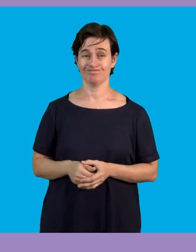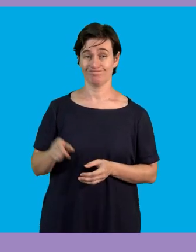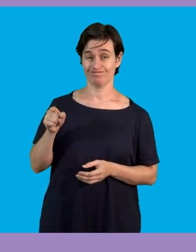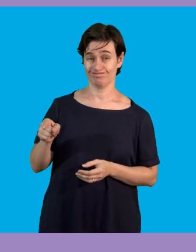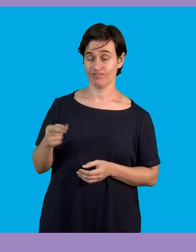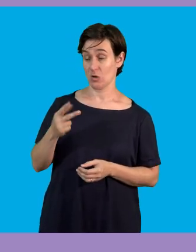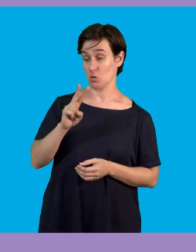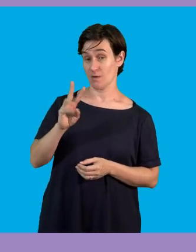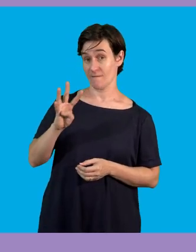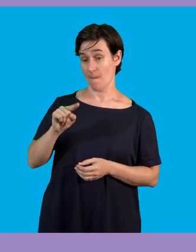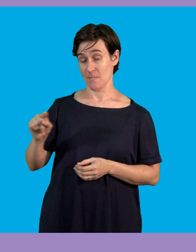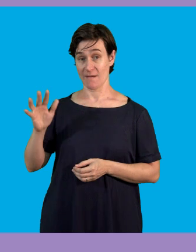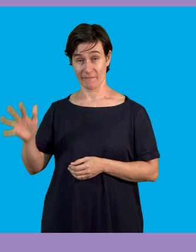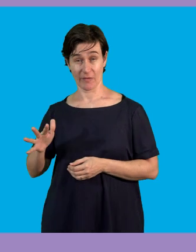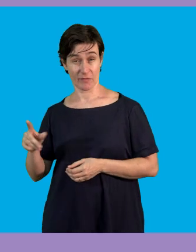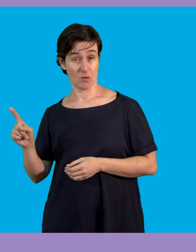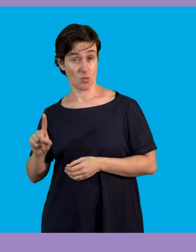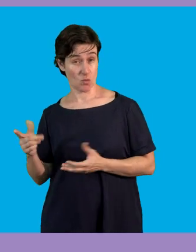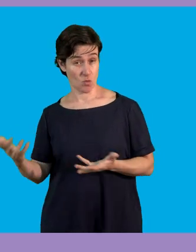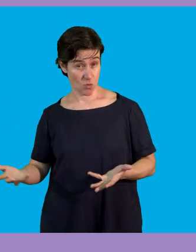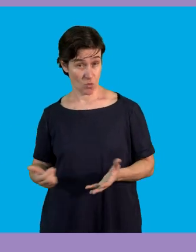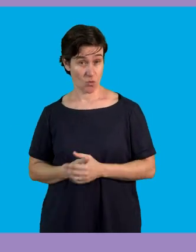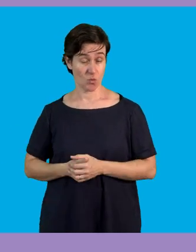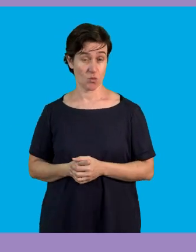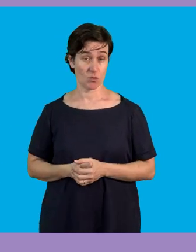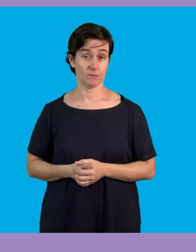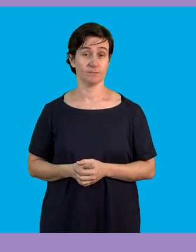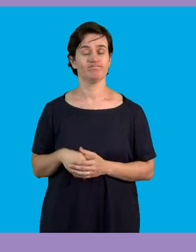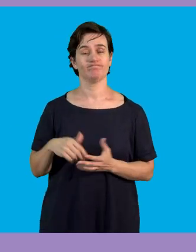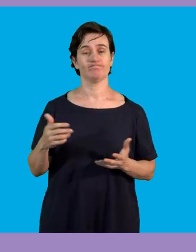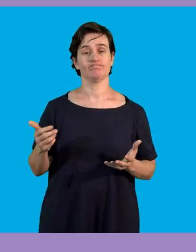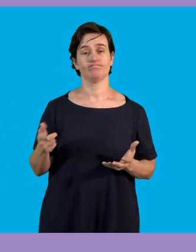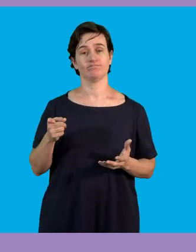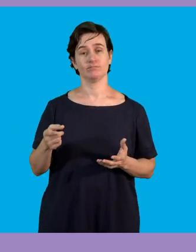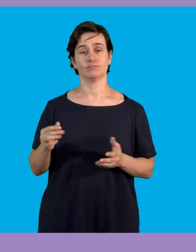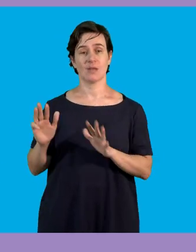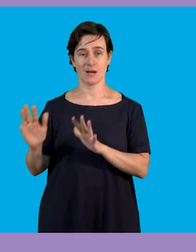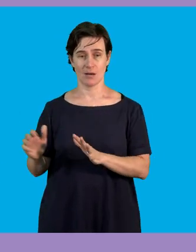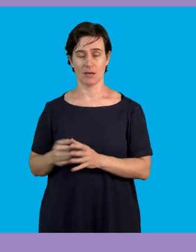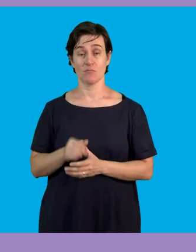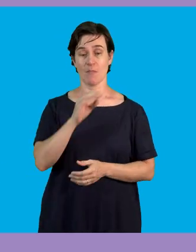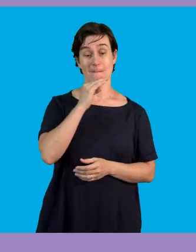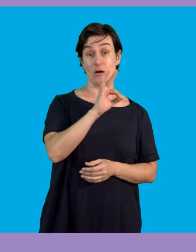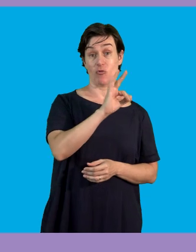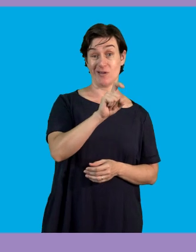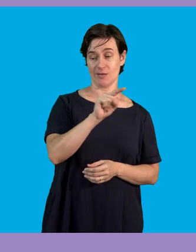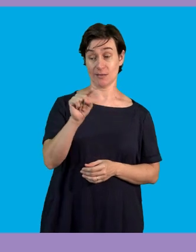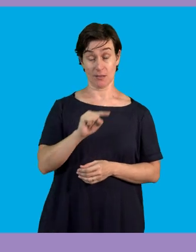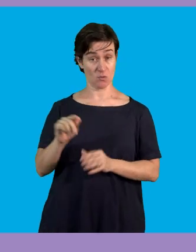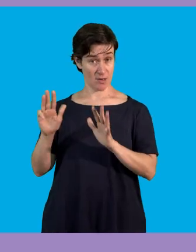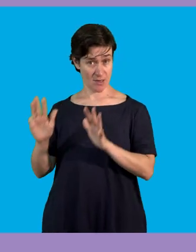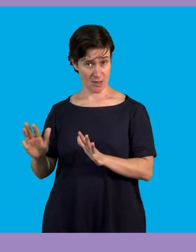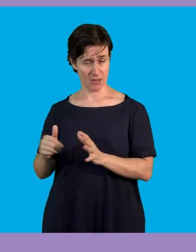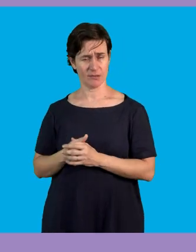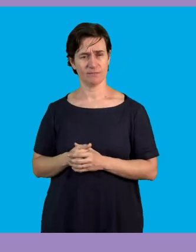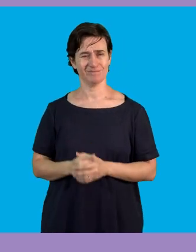on the left, and it leaves us 24 minus 15 leaves us with 9 on the right. And